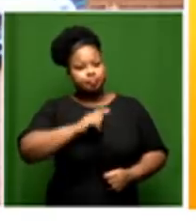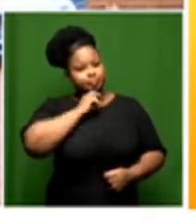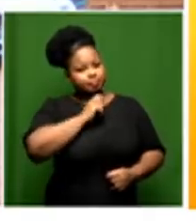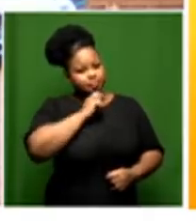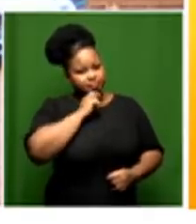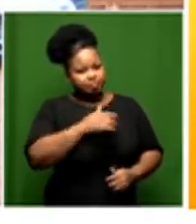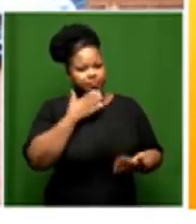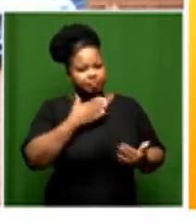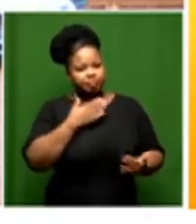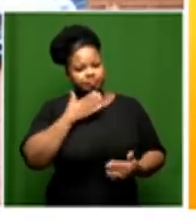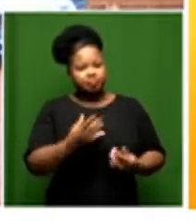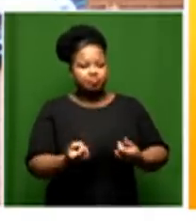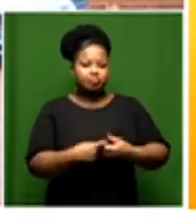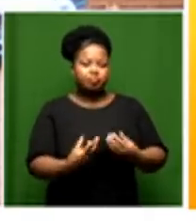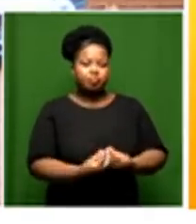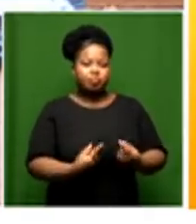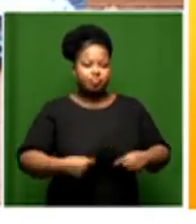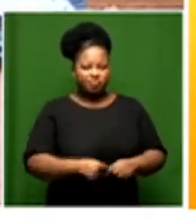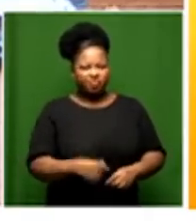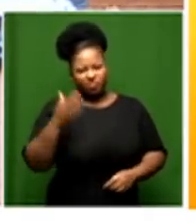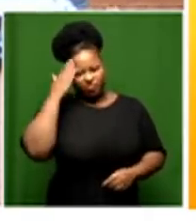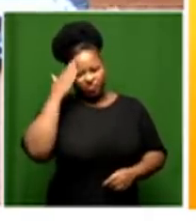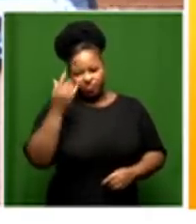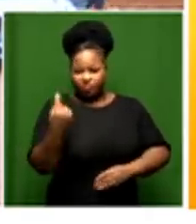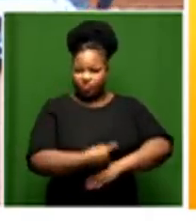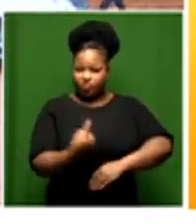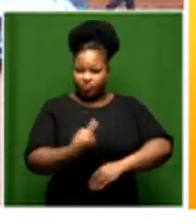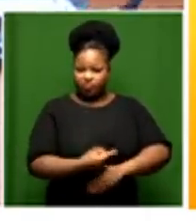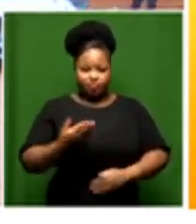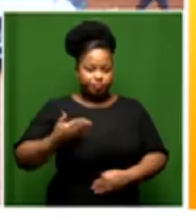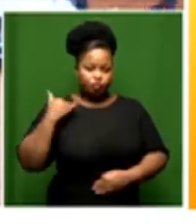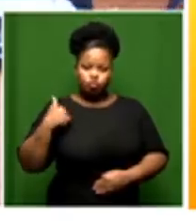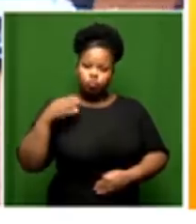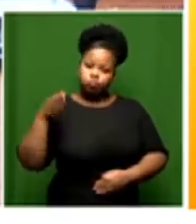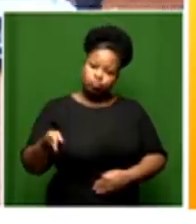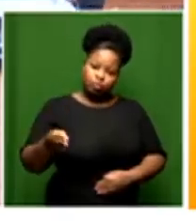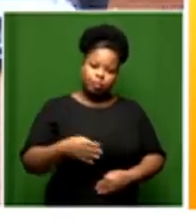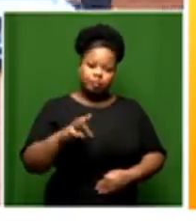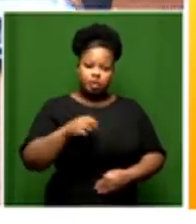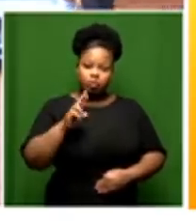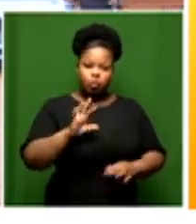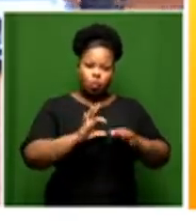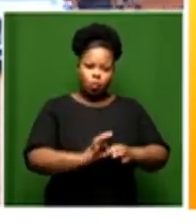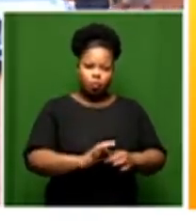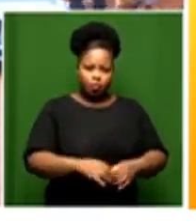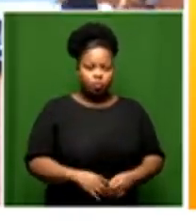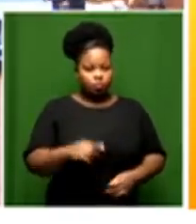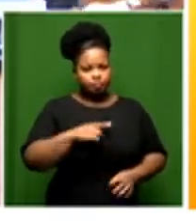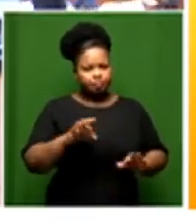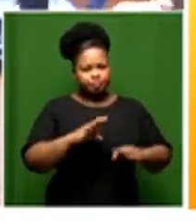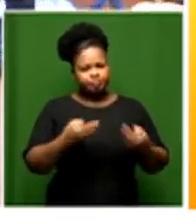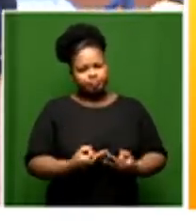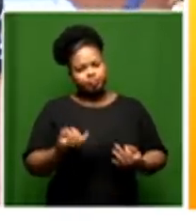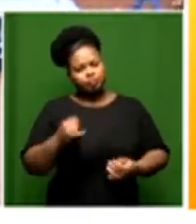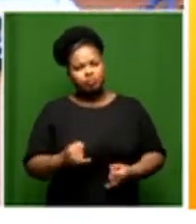you. Thanks indeed for joining us. We know that for the past few days you've been at the Mthembu home as the family was